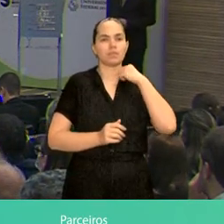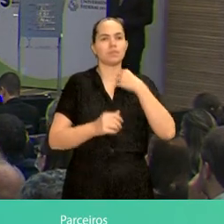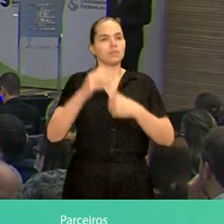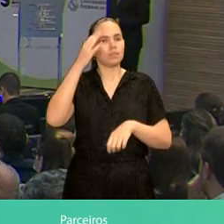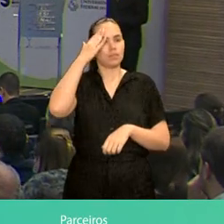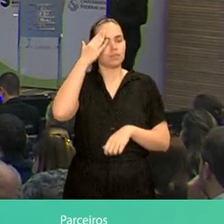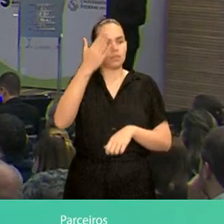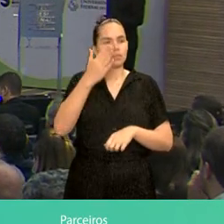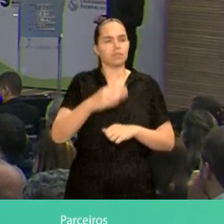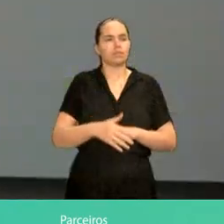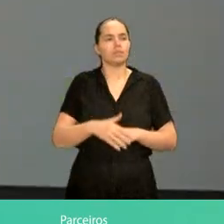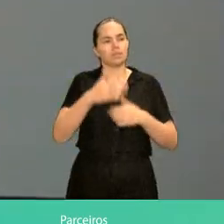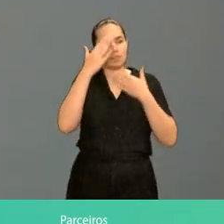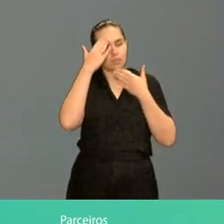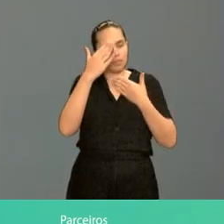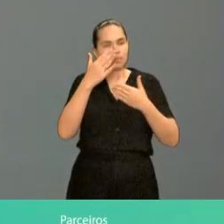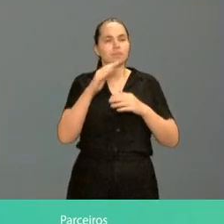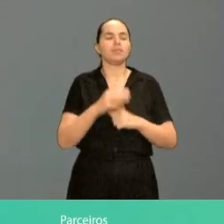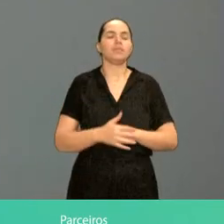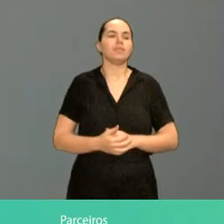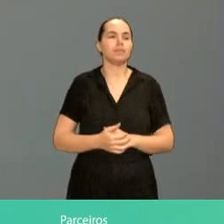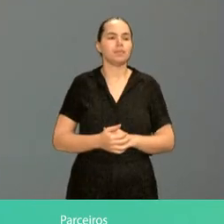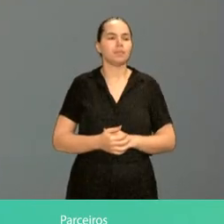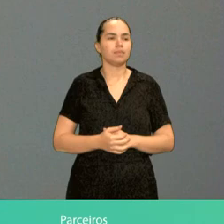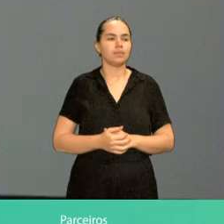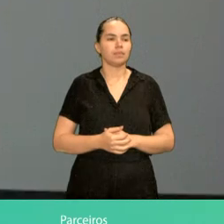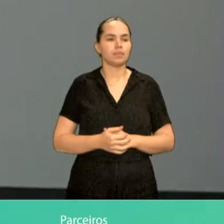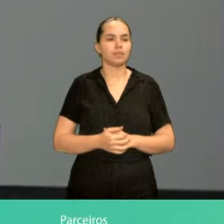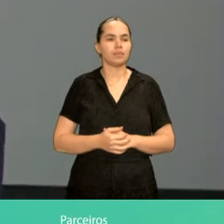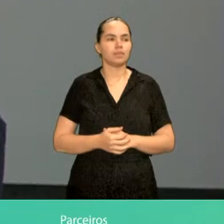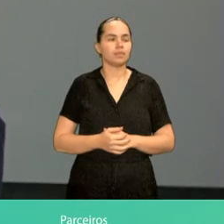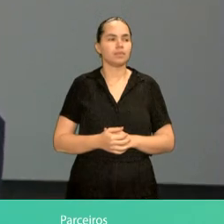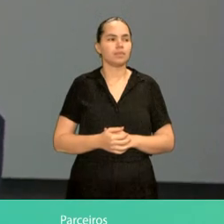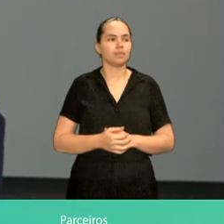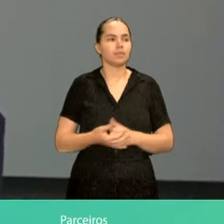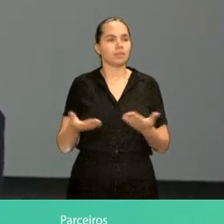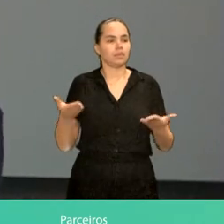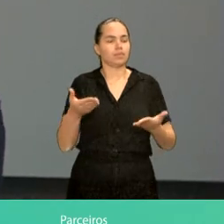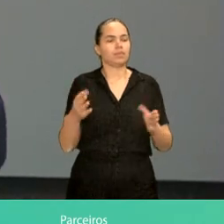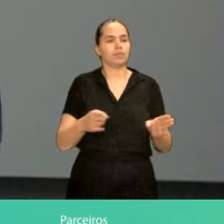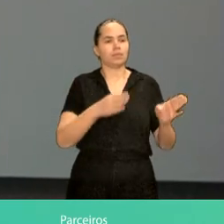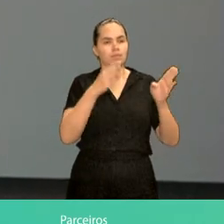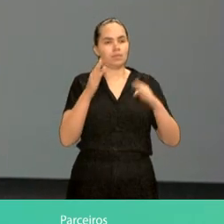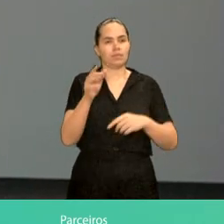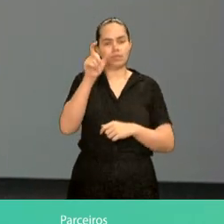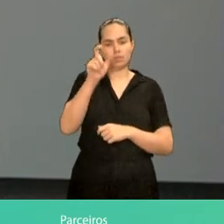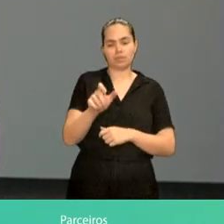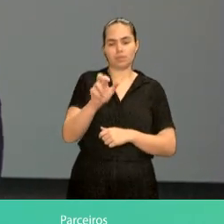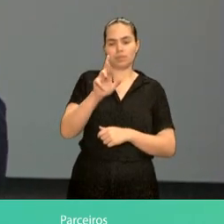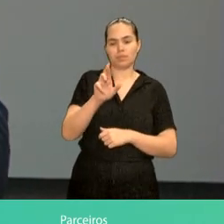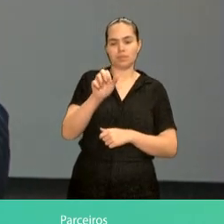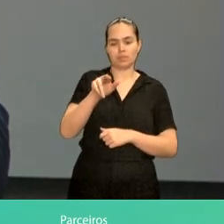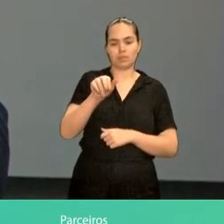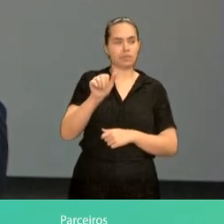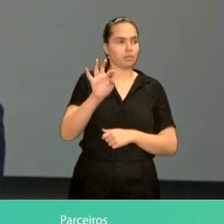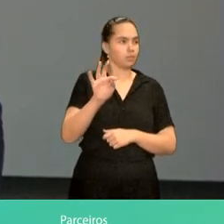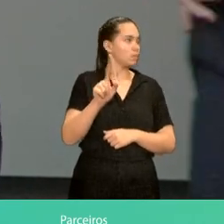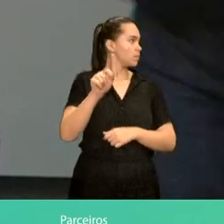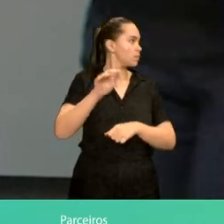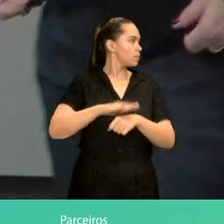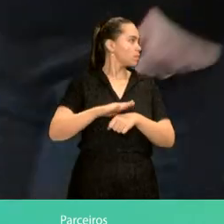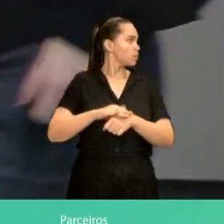Parabéns, Gerard. Muito obrigado aí. Thank you, Gerard. I would like to pass the floor to